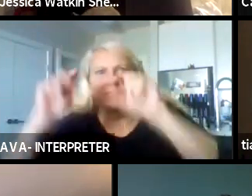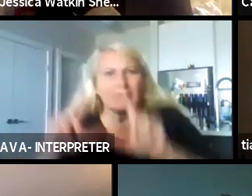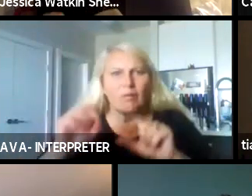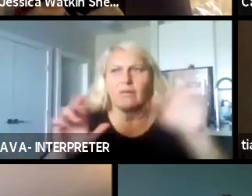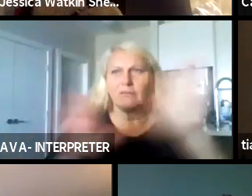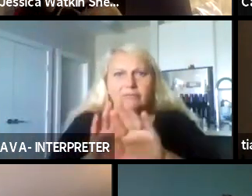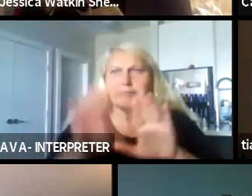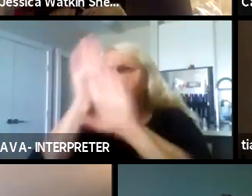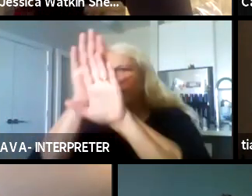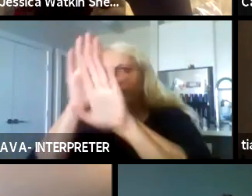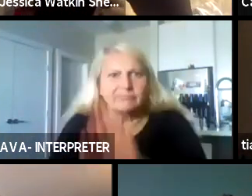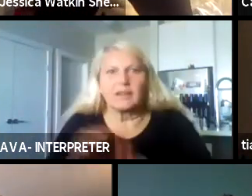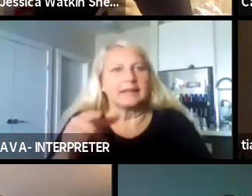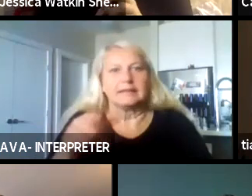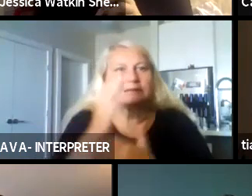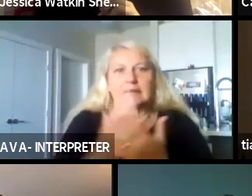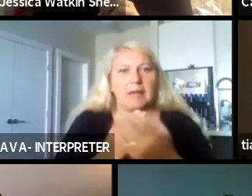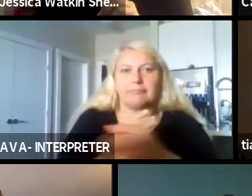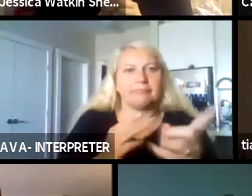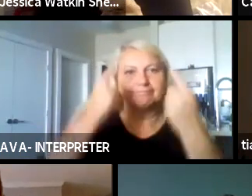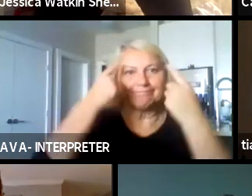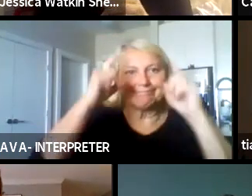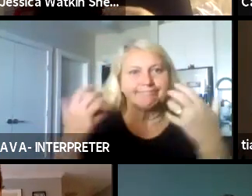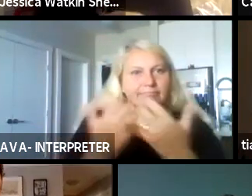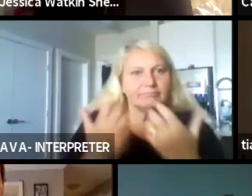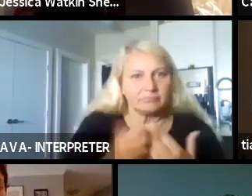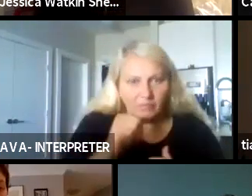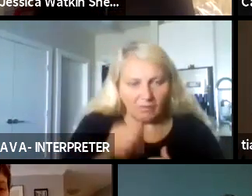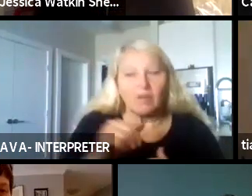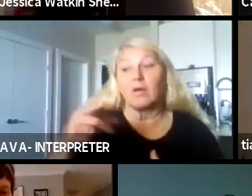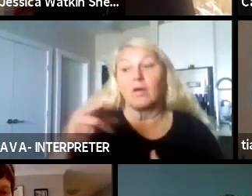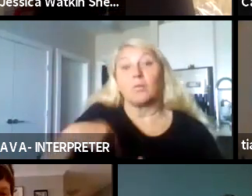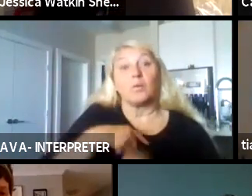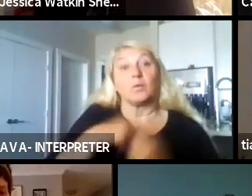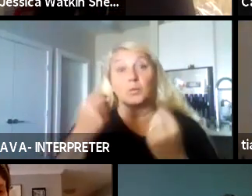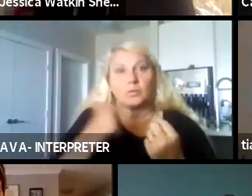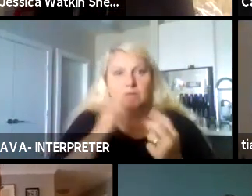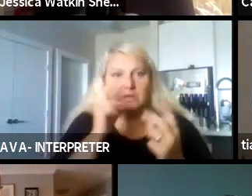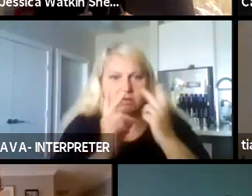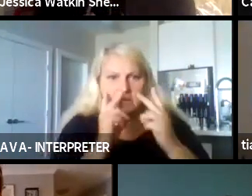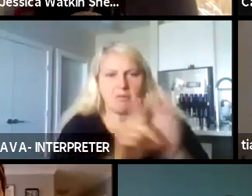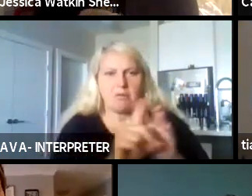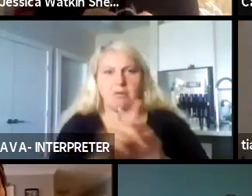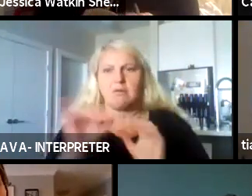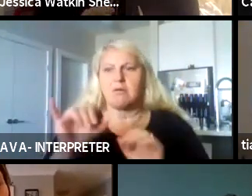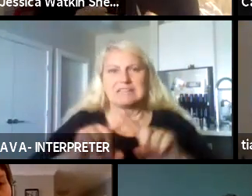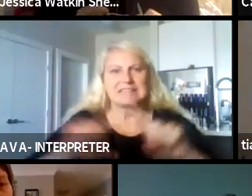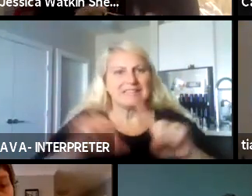to working within and to challenging imperfect systems in order to honor the value that comes from